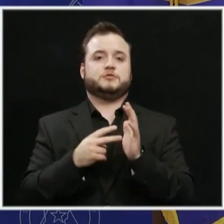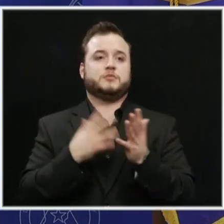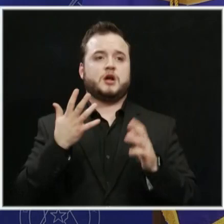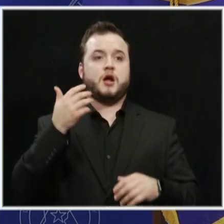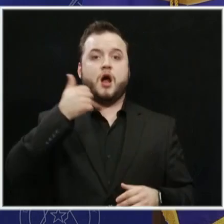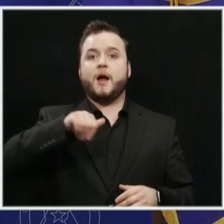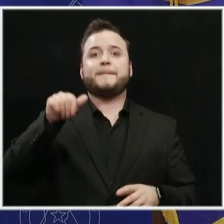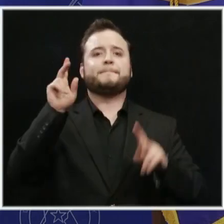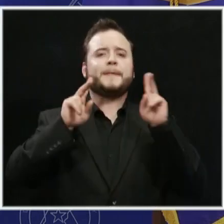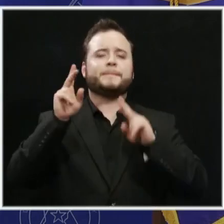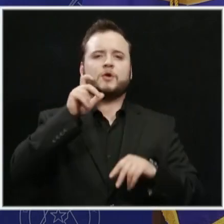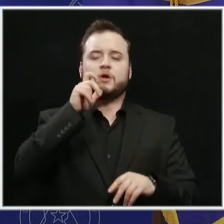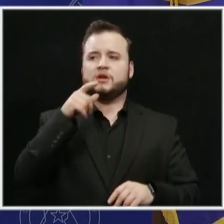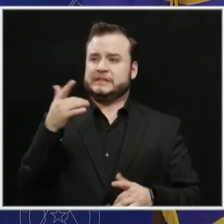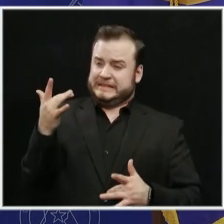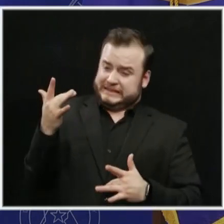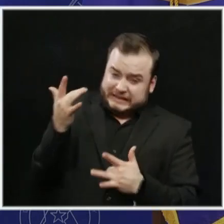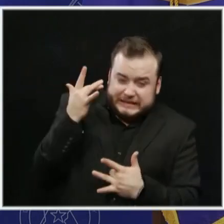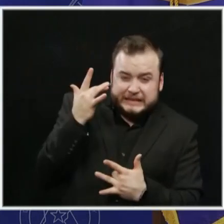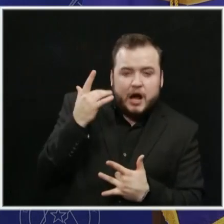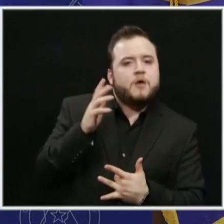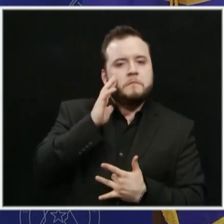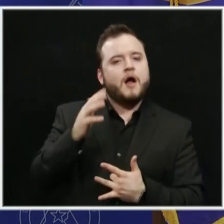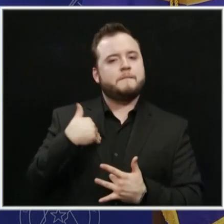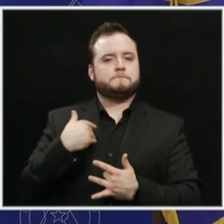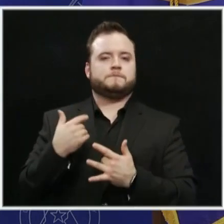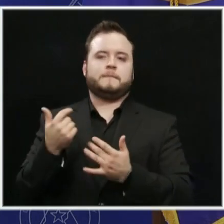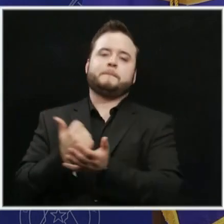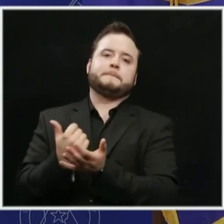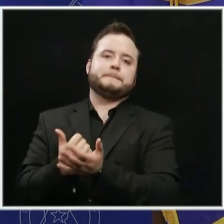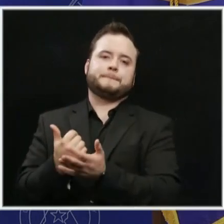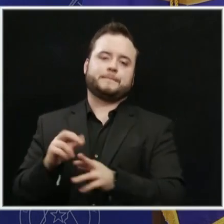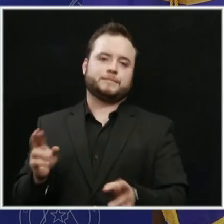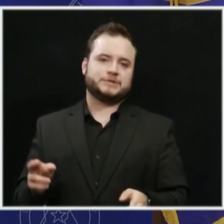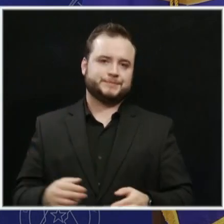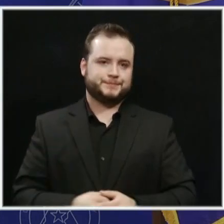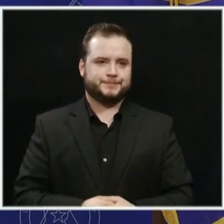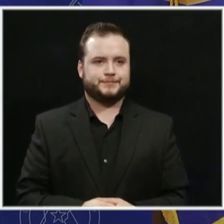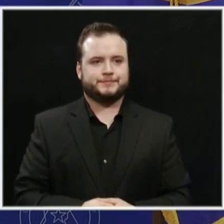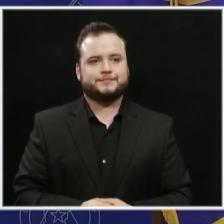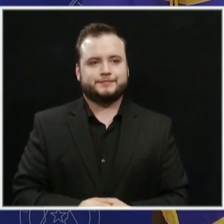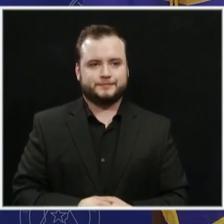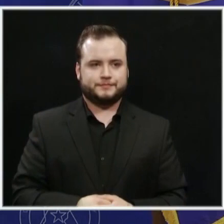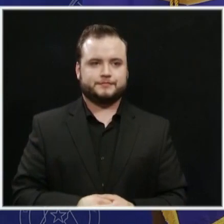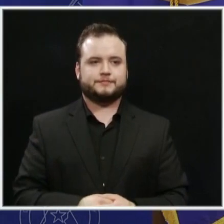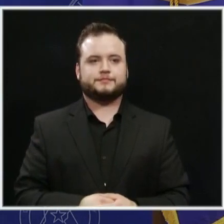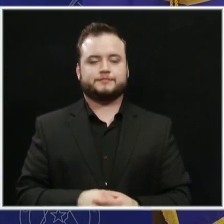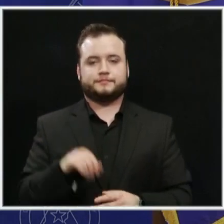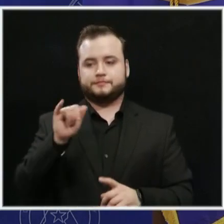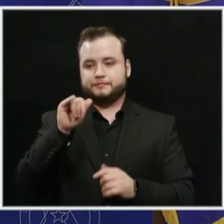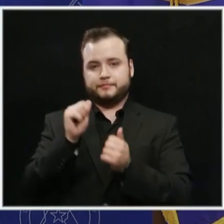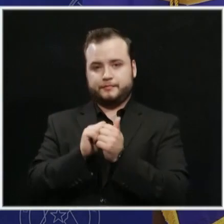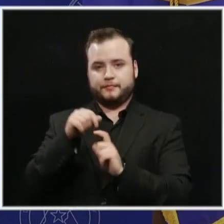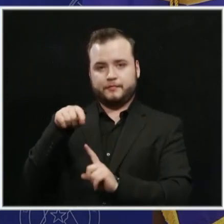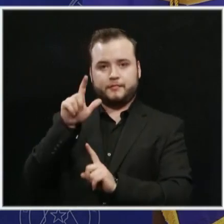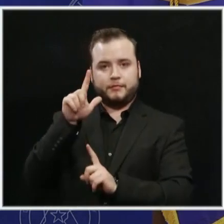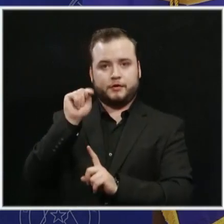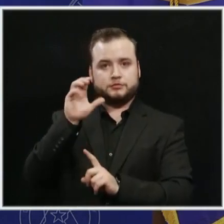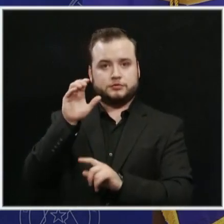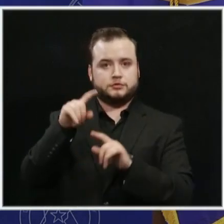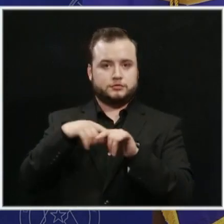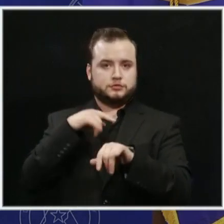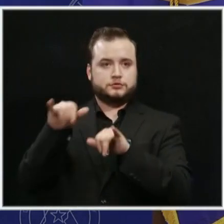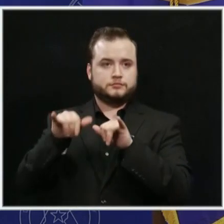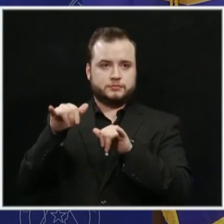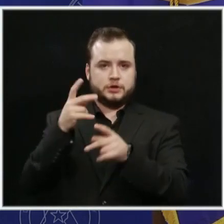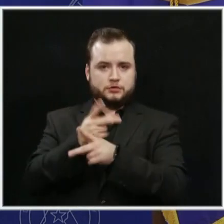I also want to mention that we're working hard to augment staff in these facilities. That with the long-term care facilities, we're trying to help them find additional staff to